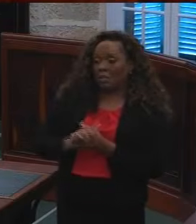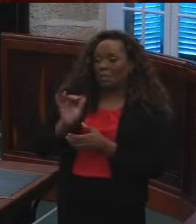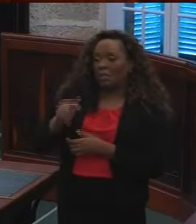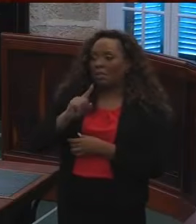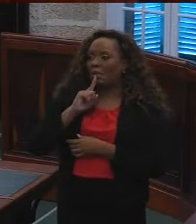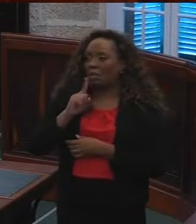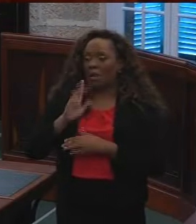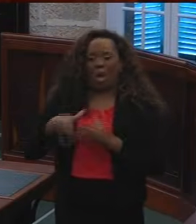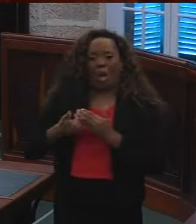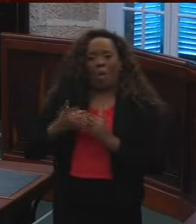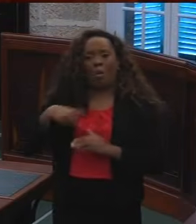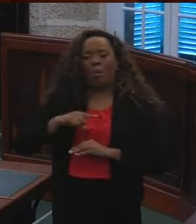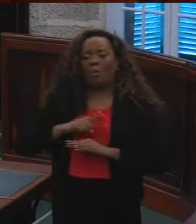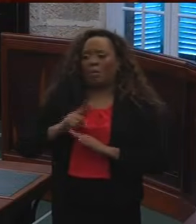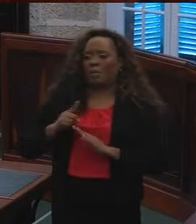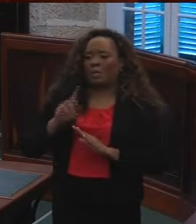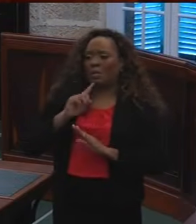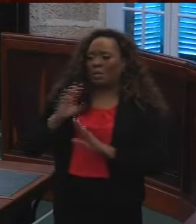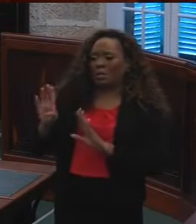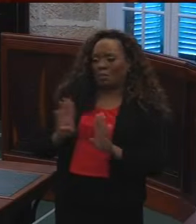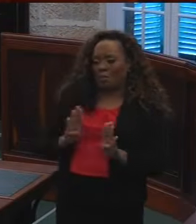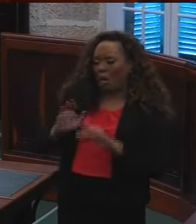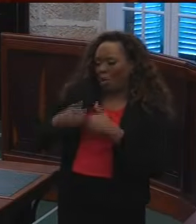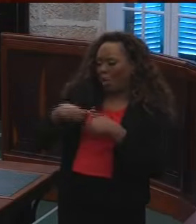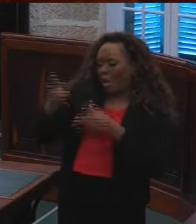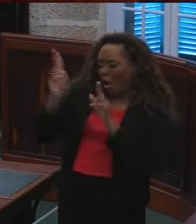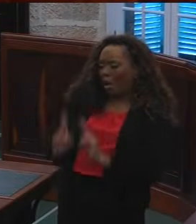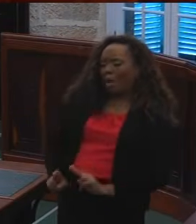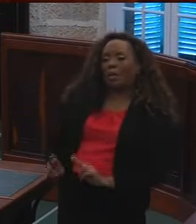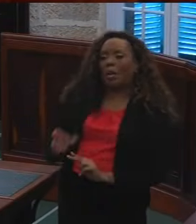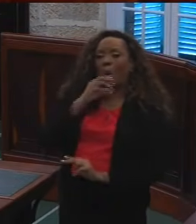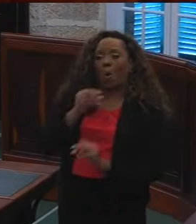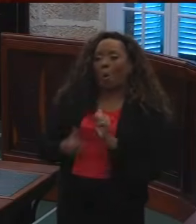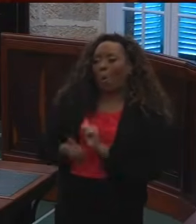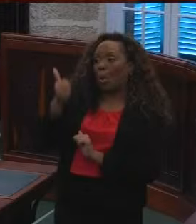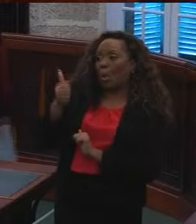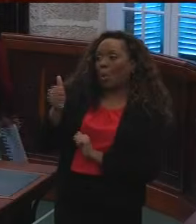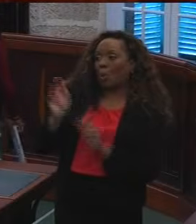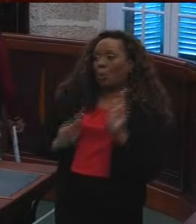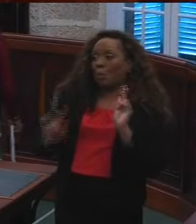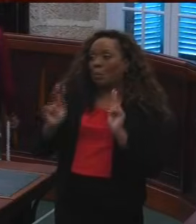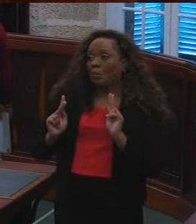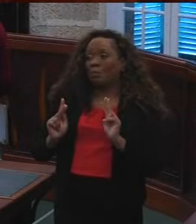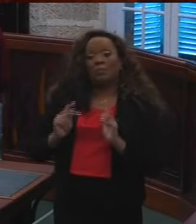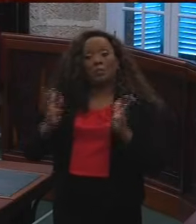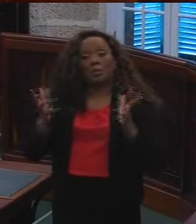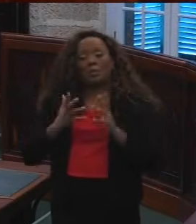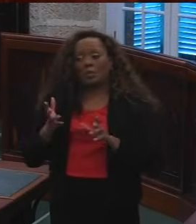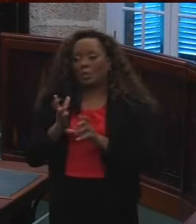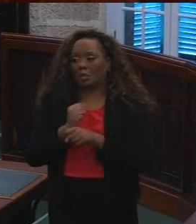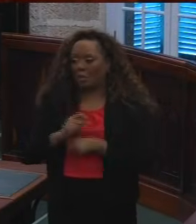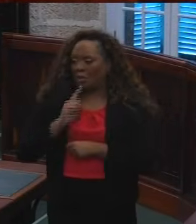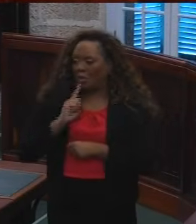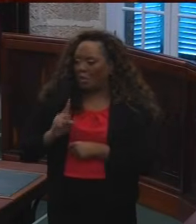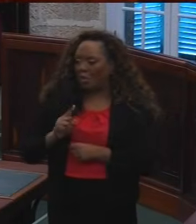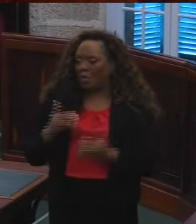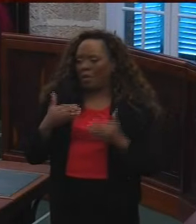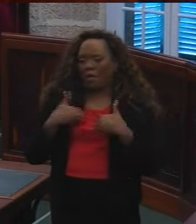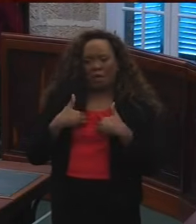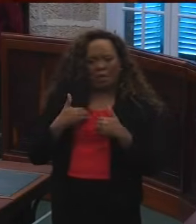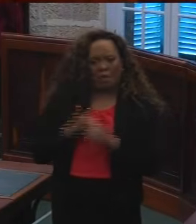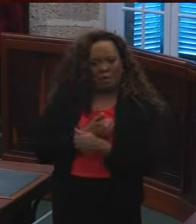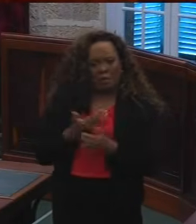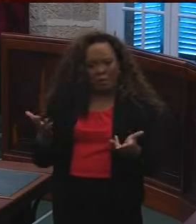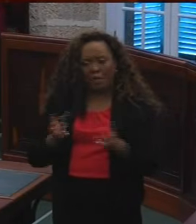to how we treat to these people, that to ensure that we have the mechanisms and the empowerment